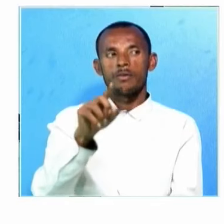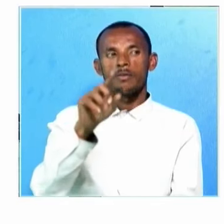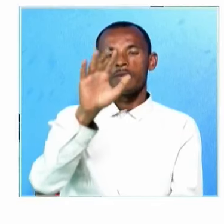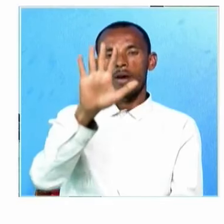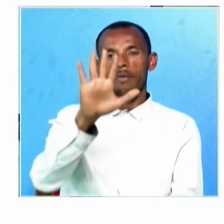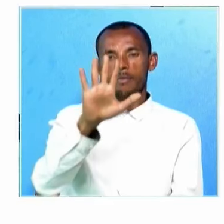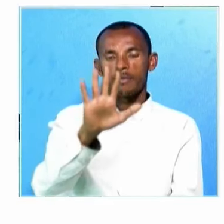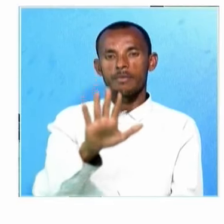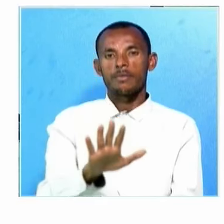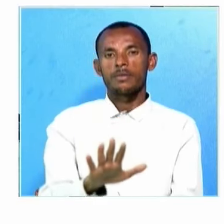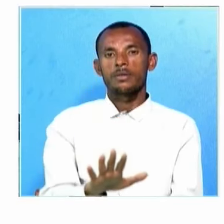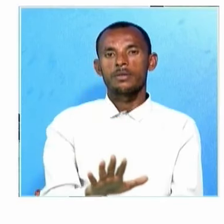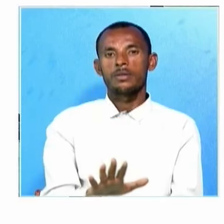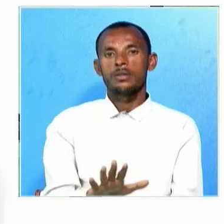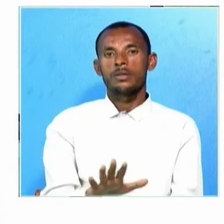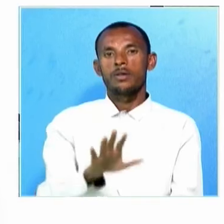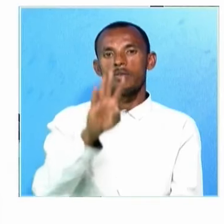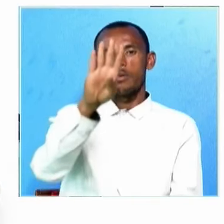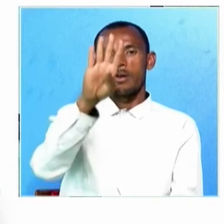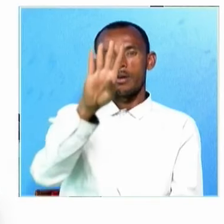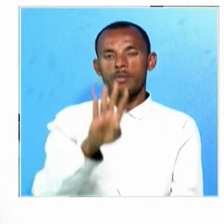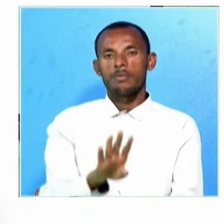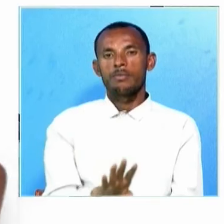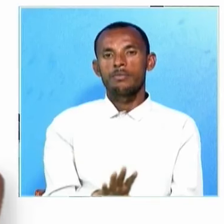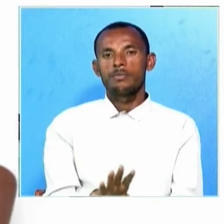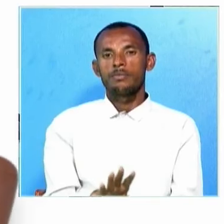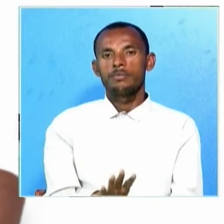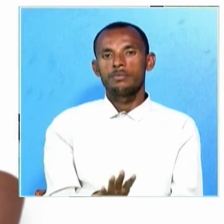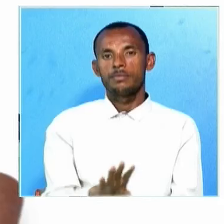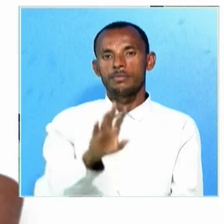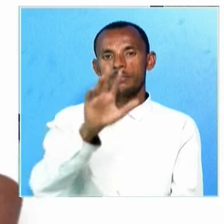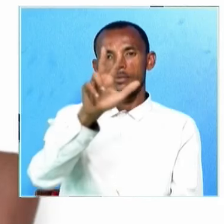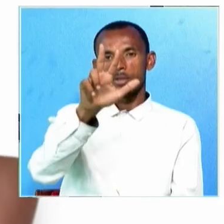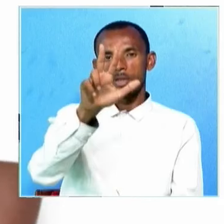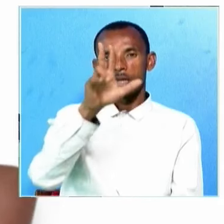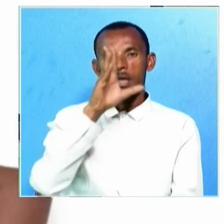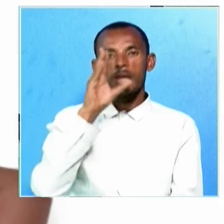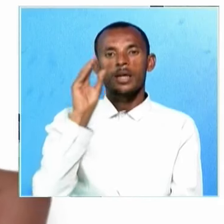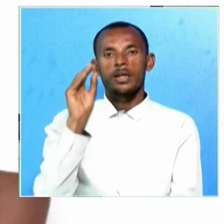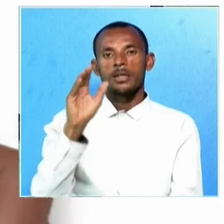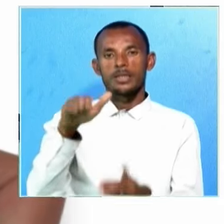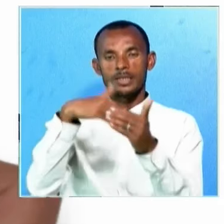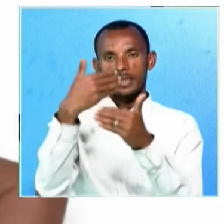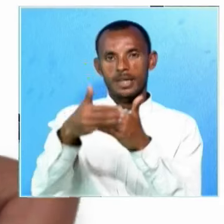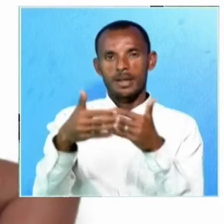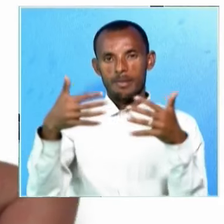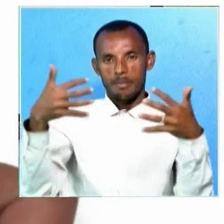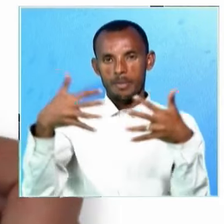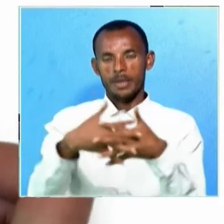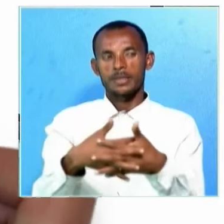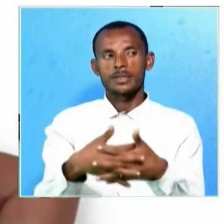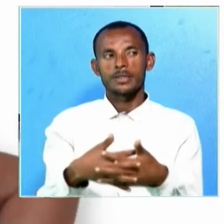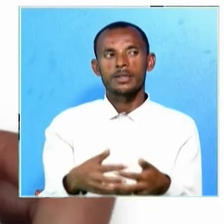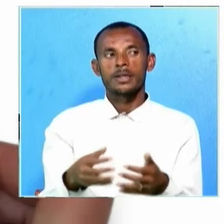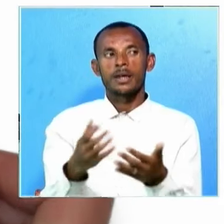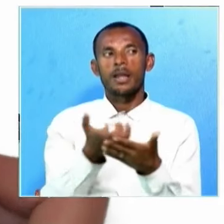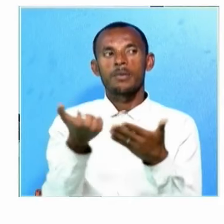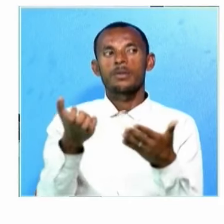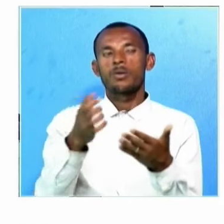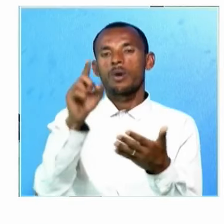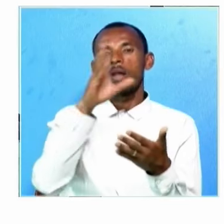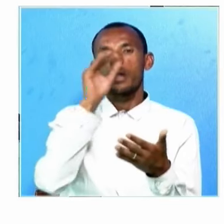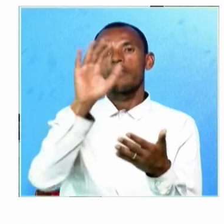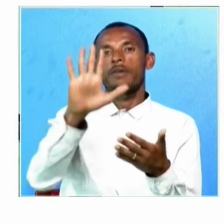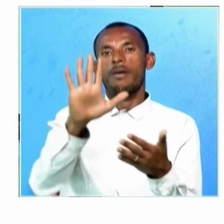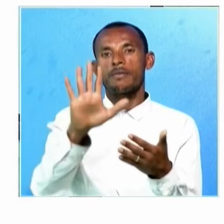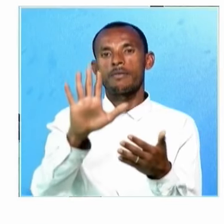5, 4, 3, and then you mix these elements. 1 and 5